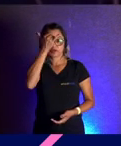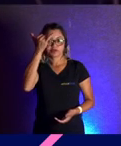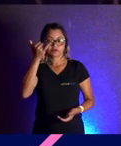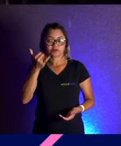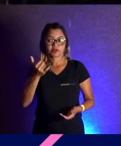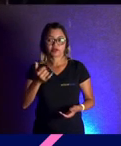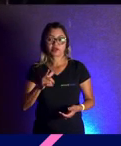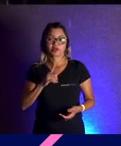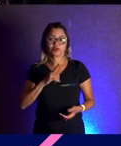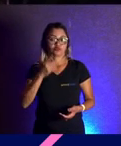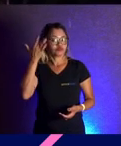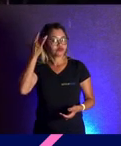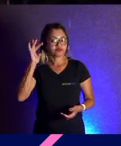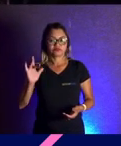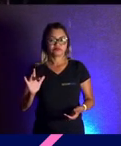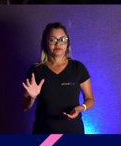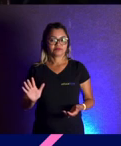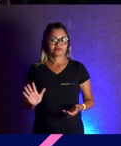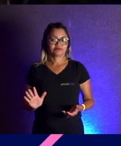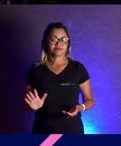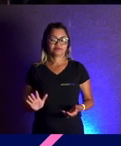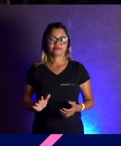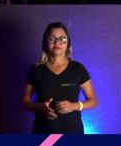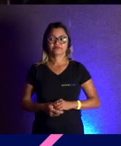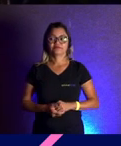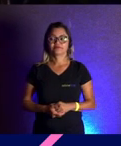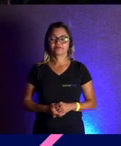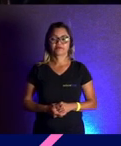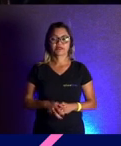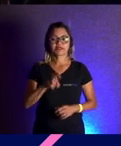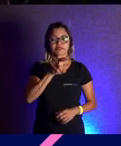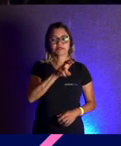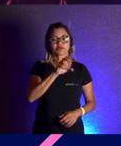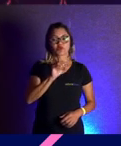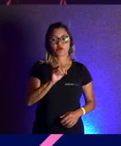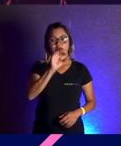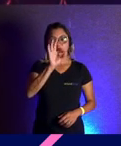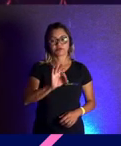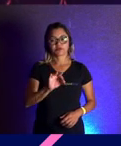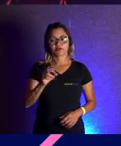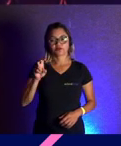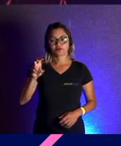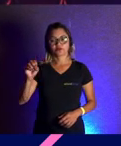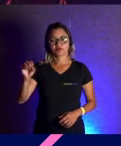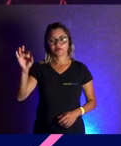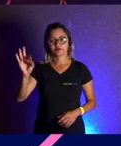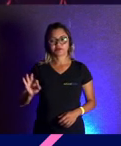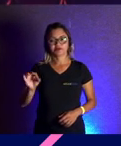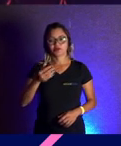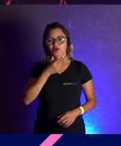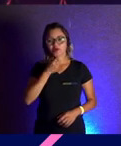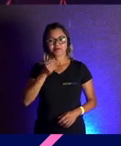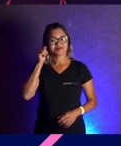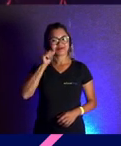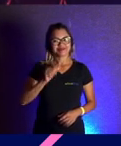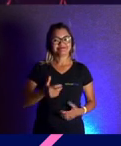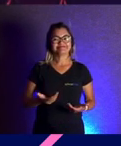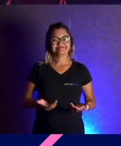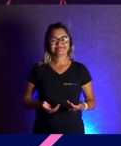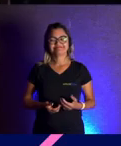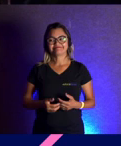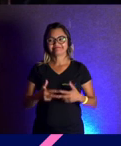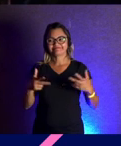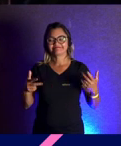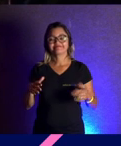know, you're assuming, is 50-50 men and women. So, one of the things you can do is introduce an